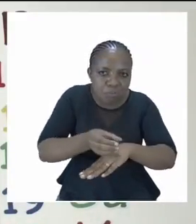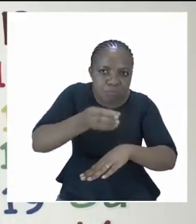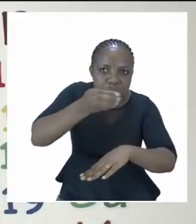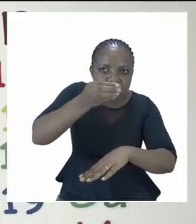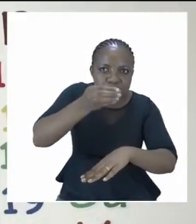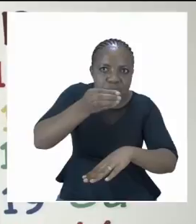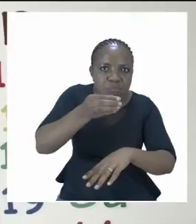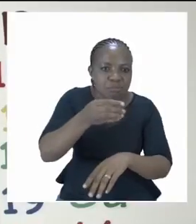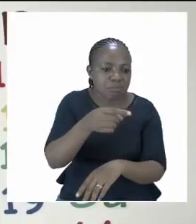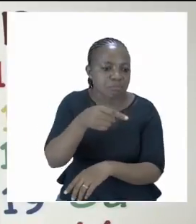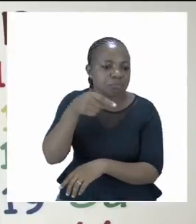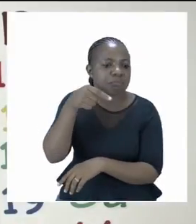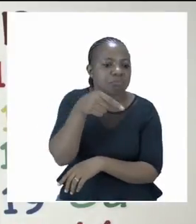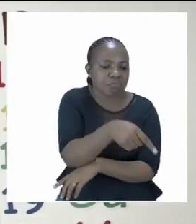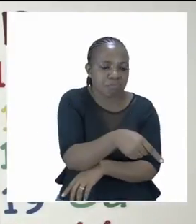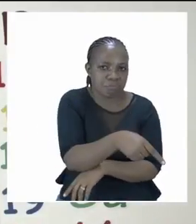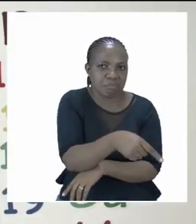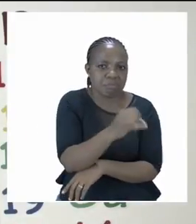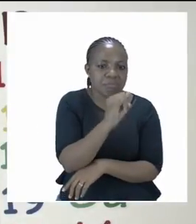say it.